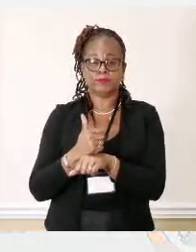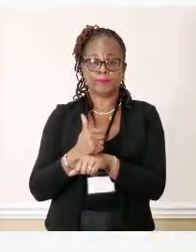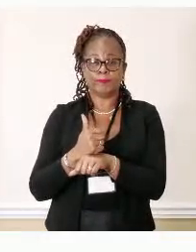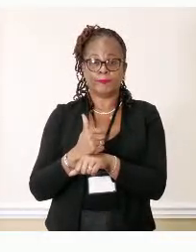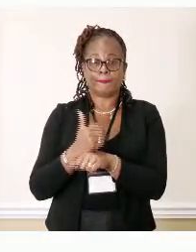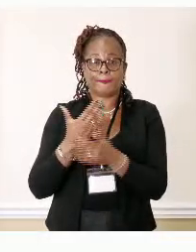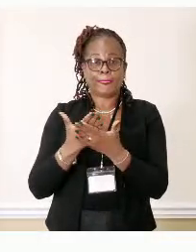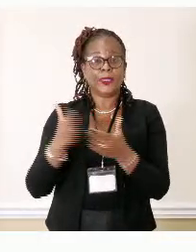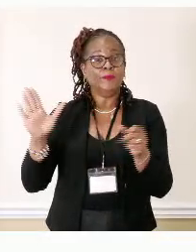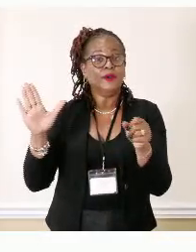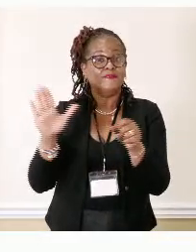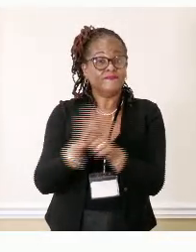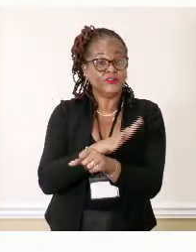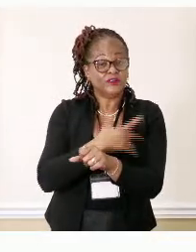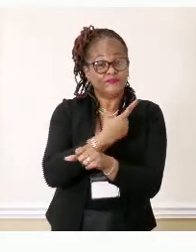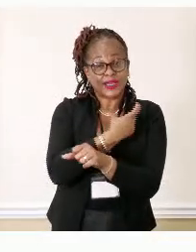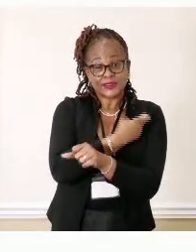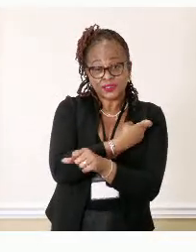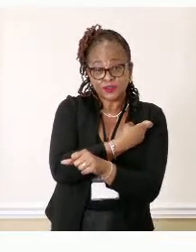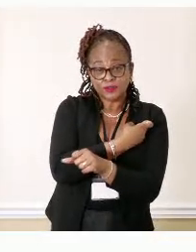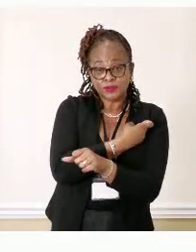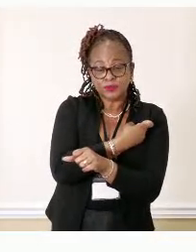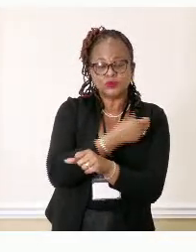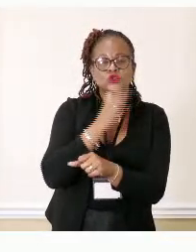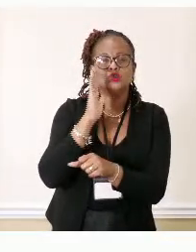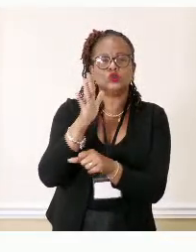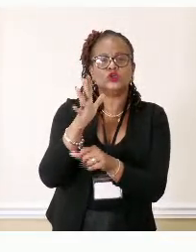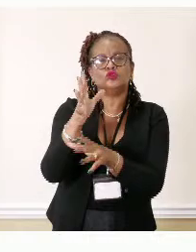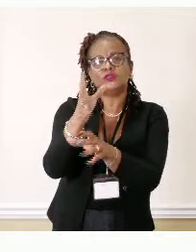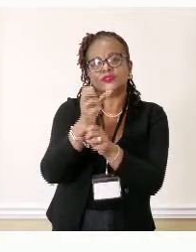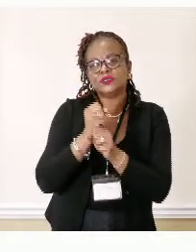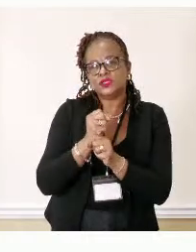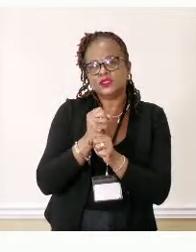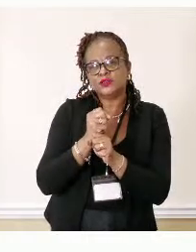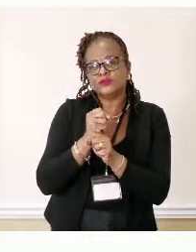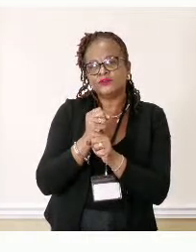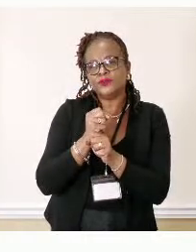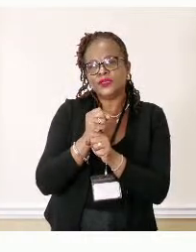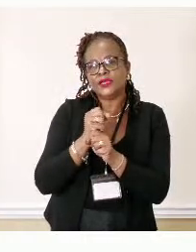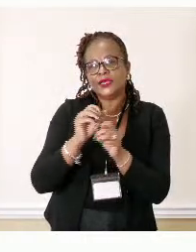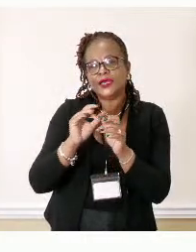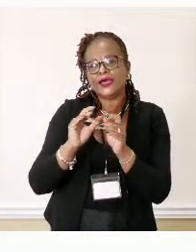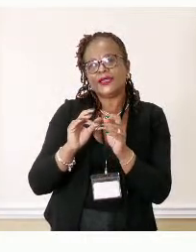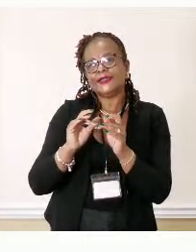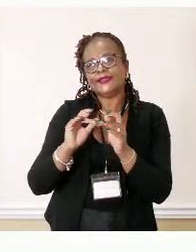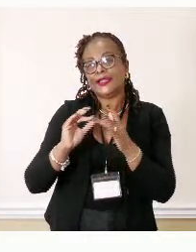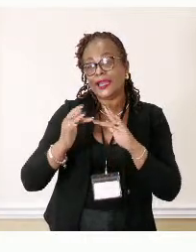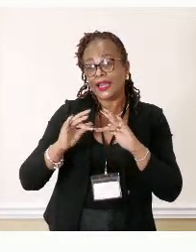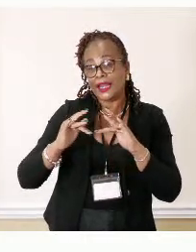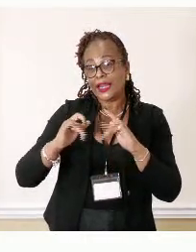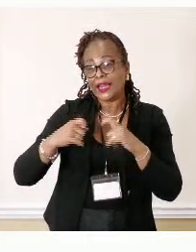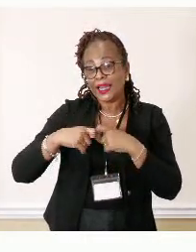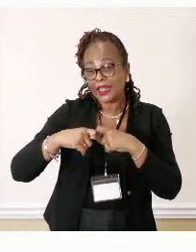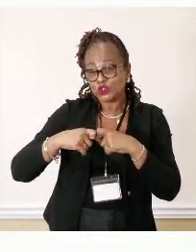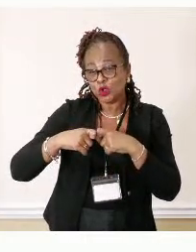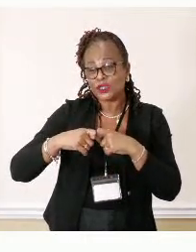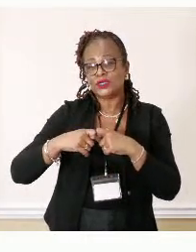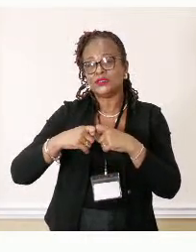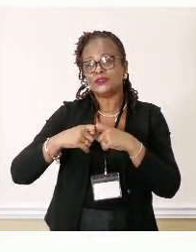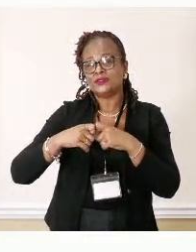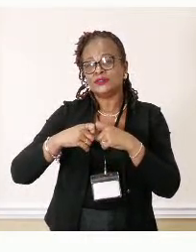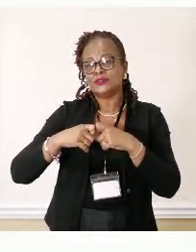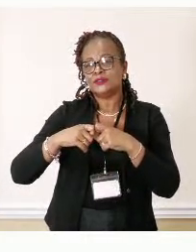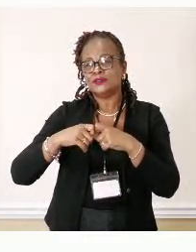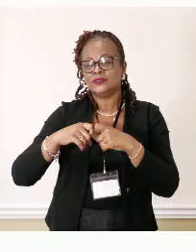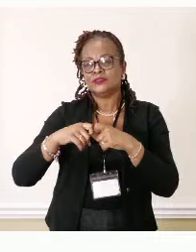Upon full vaccination, you will receive an electronic certificate with a QR code.